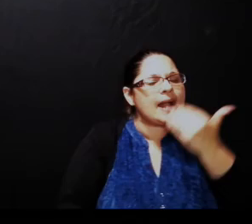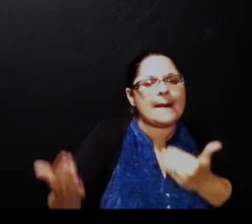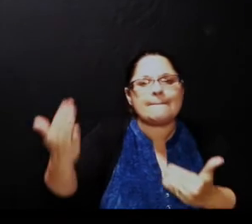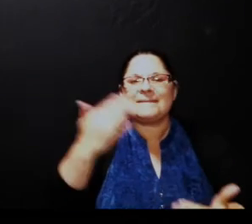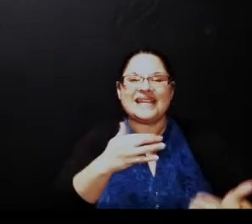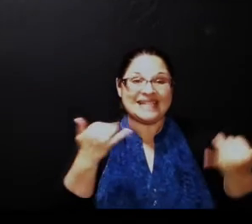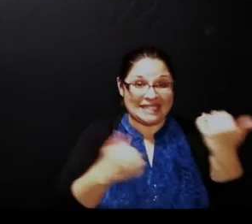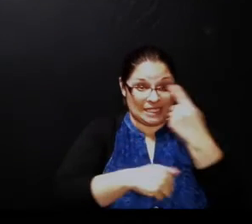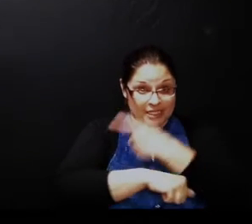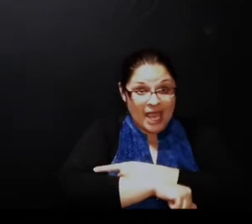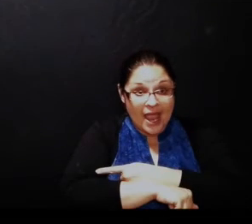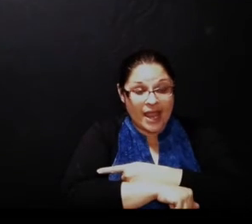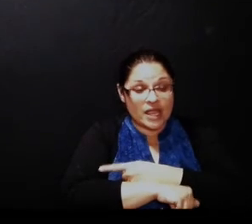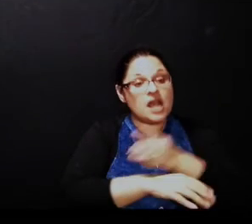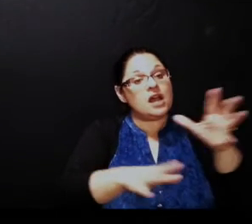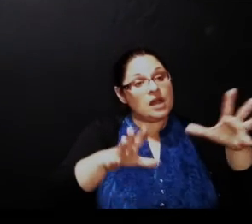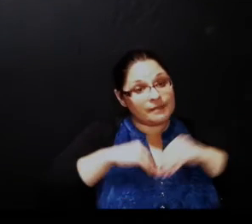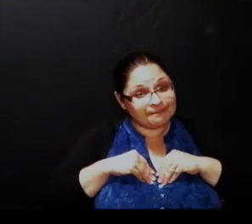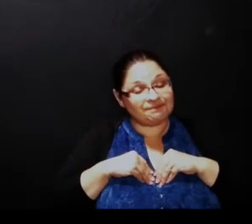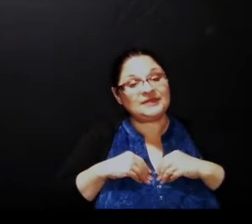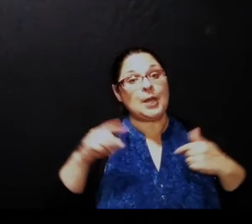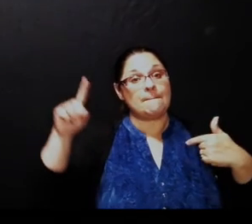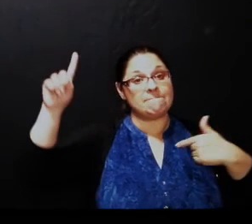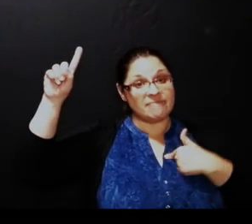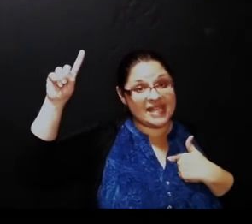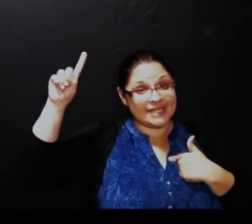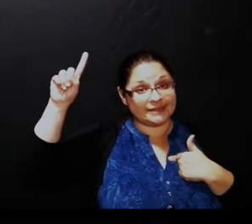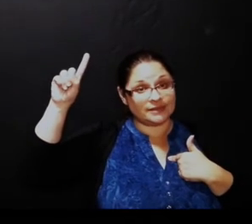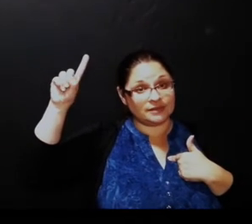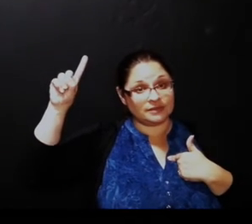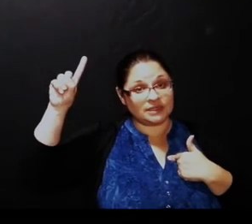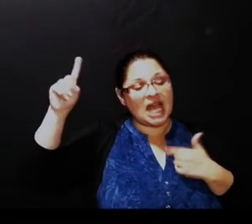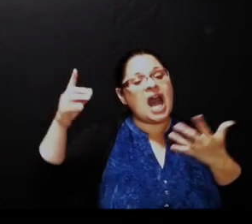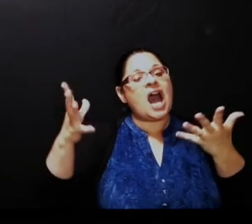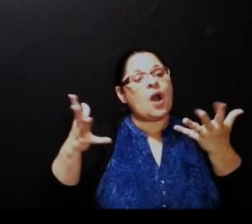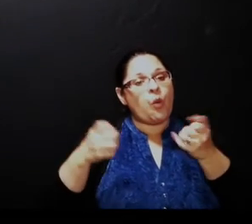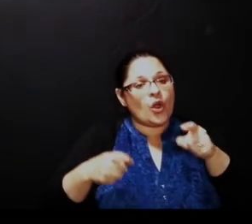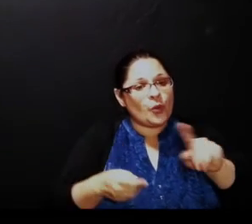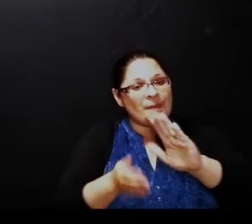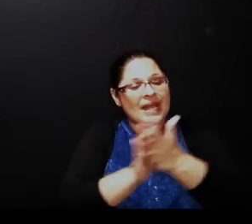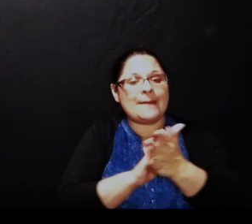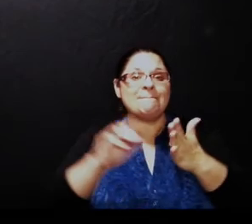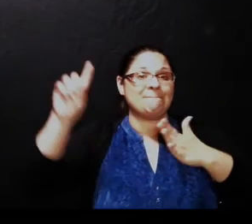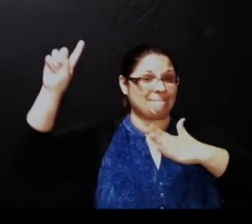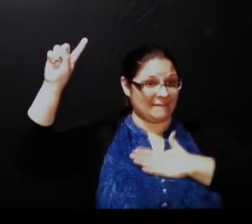you as my son or my daughter. Come now. He was hated by the world